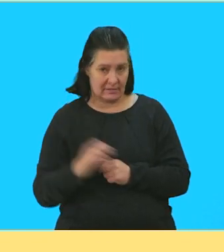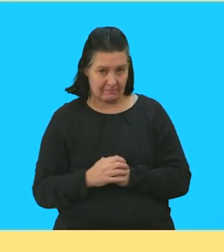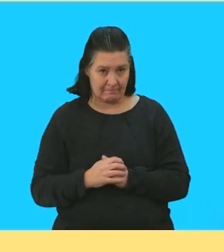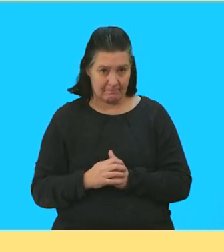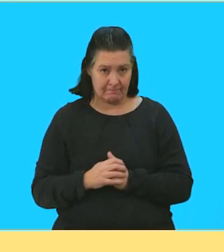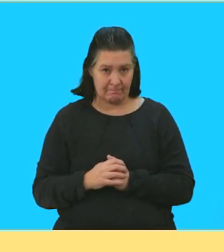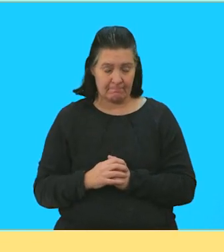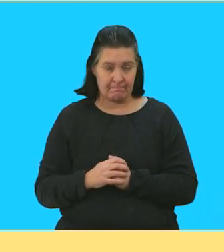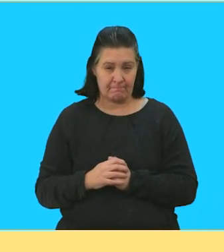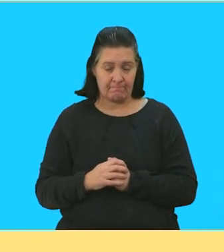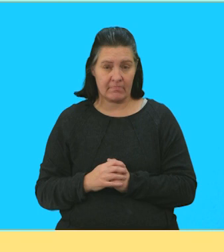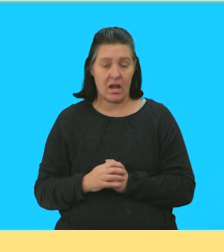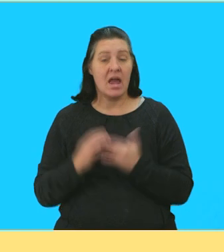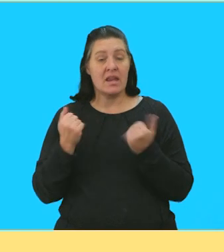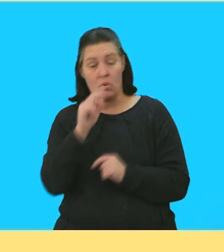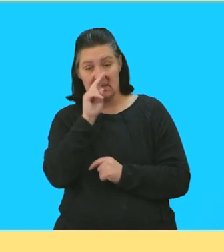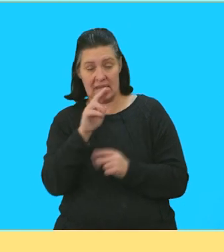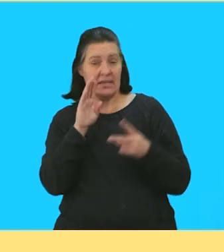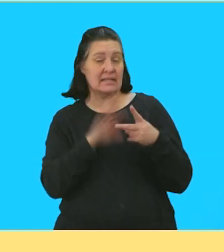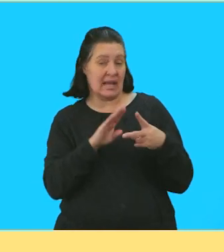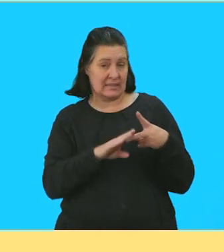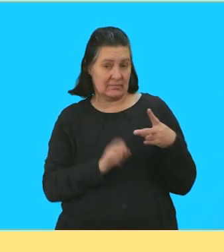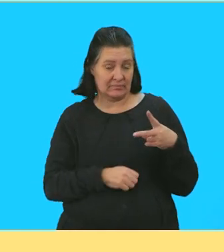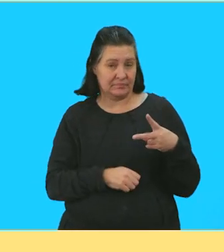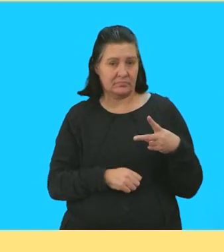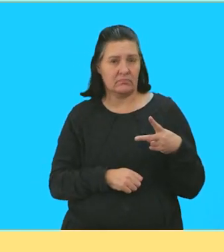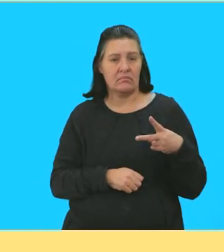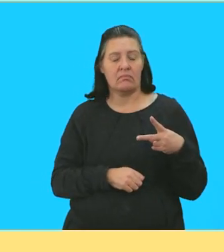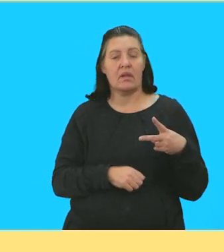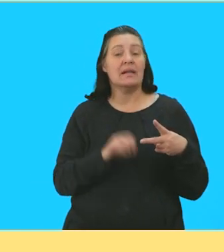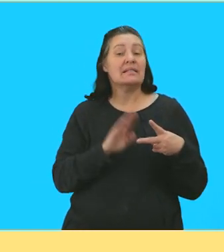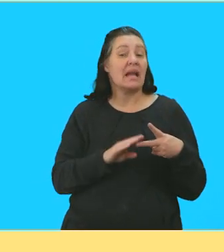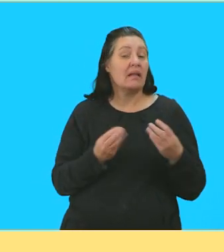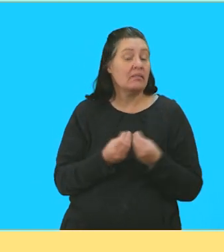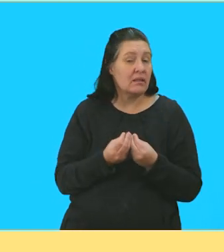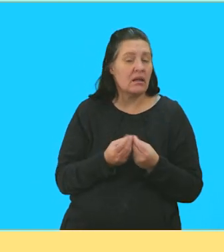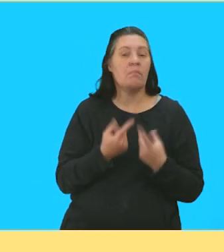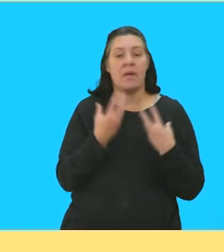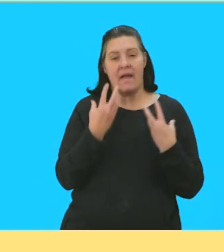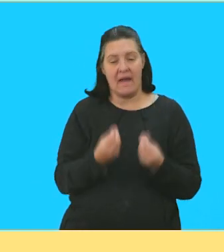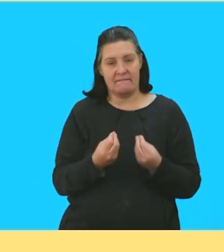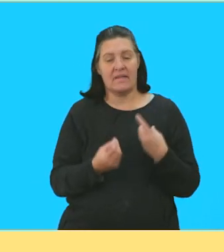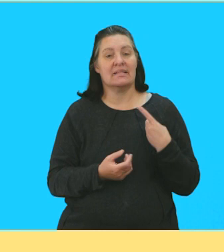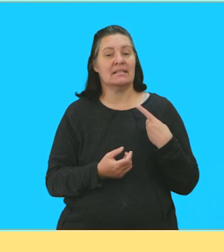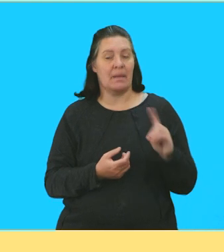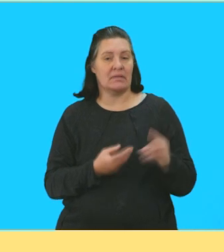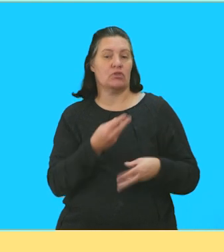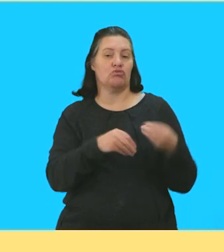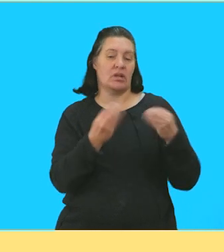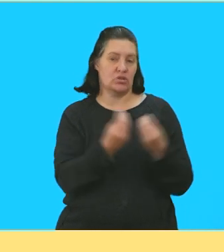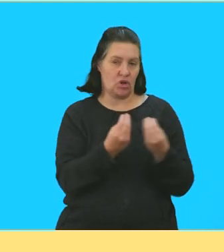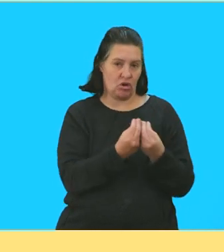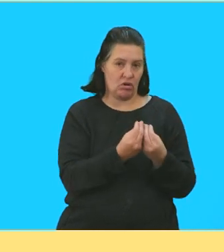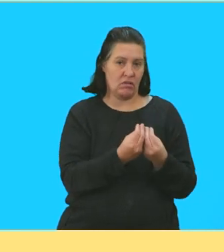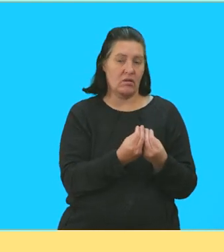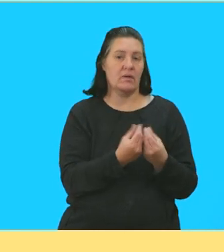1,300. Let us see on the second aspect then. In the second aspect, I have debited my trading stock. That means